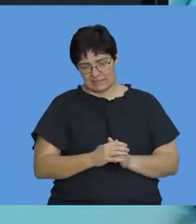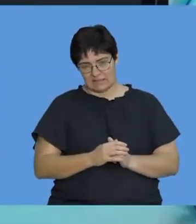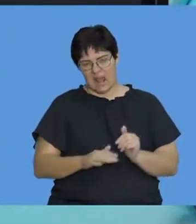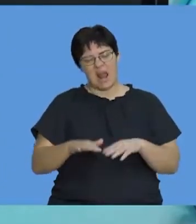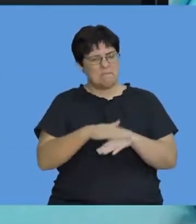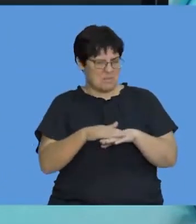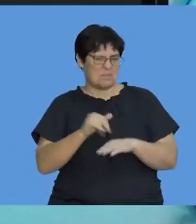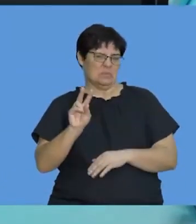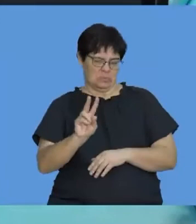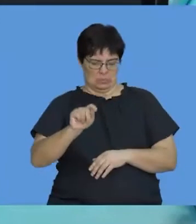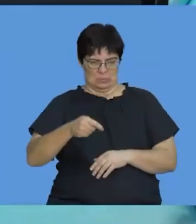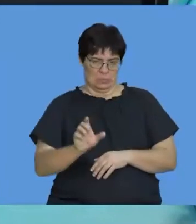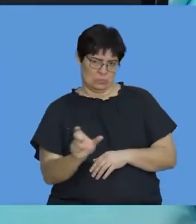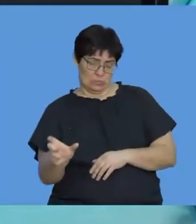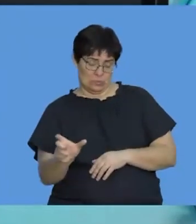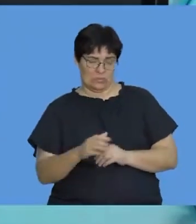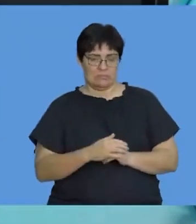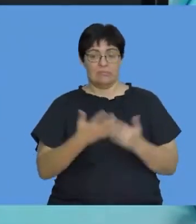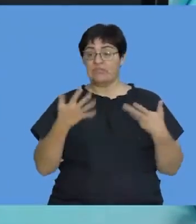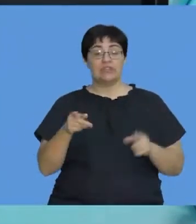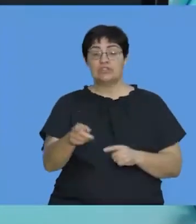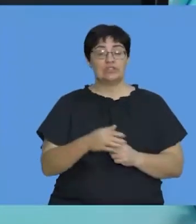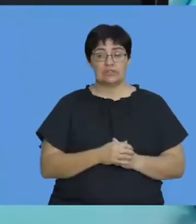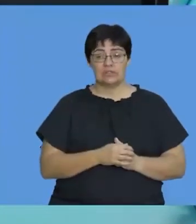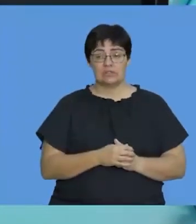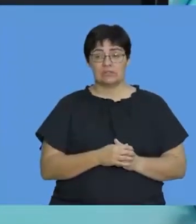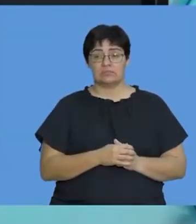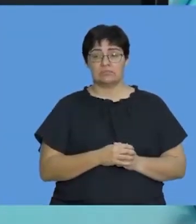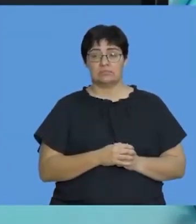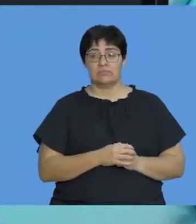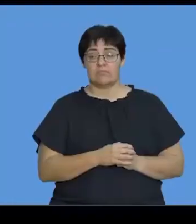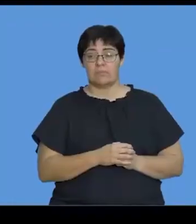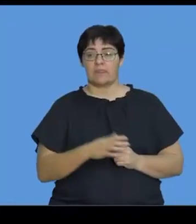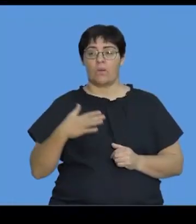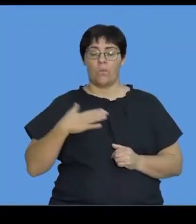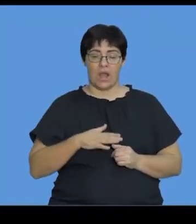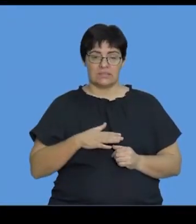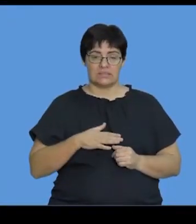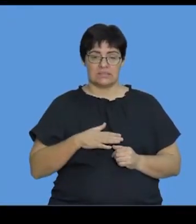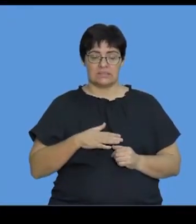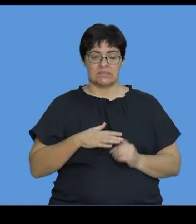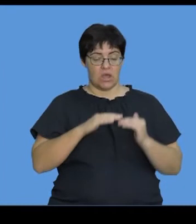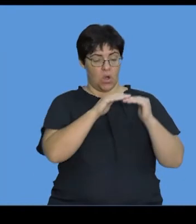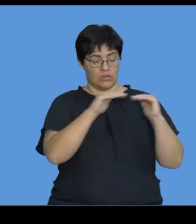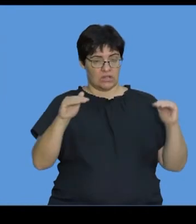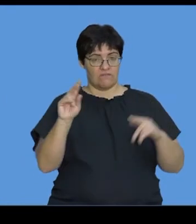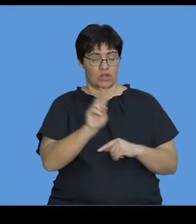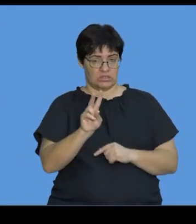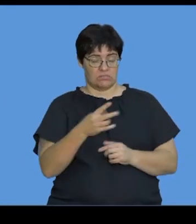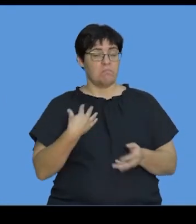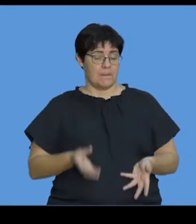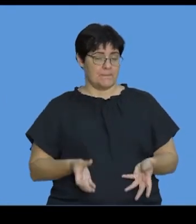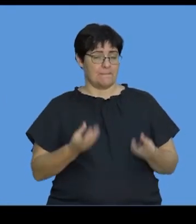of decimals. It's just going to make it difficult for you. But we're not done. They want the horizontal